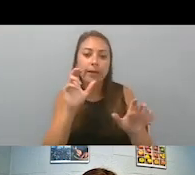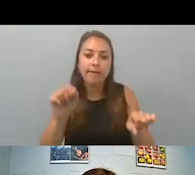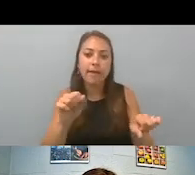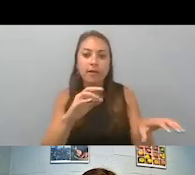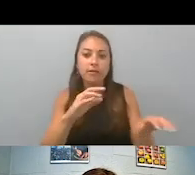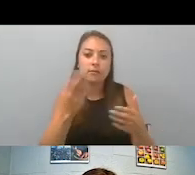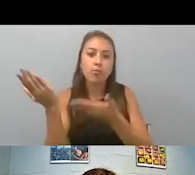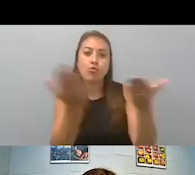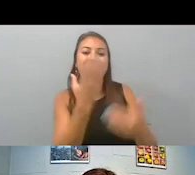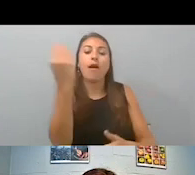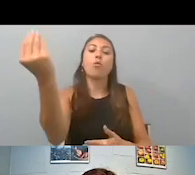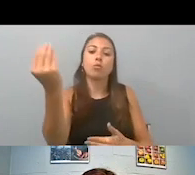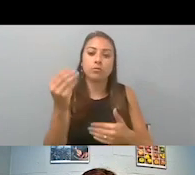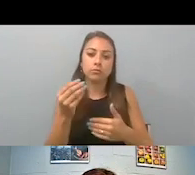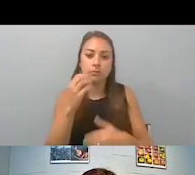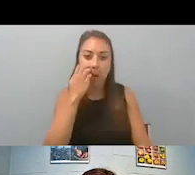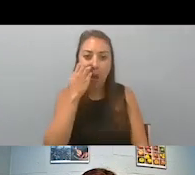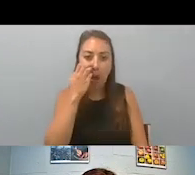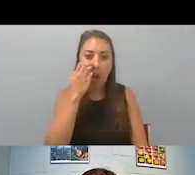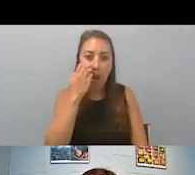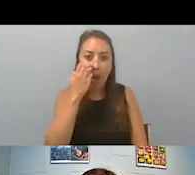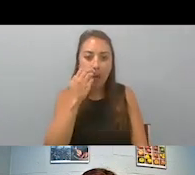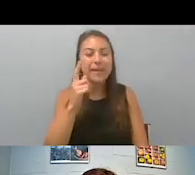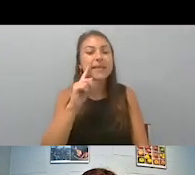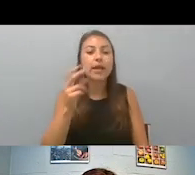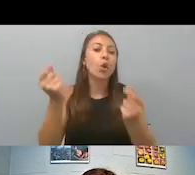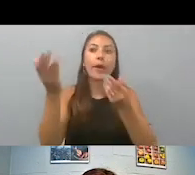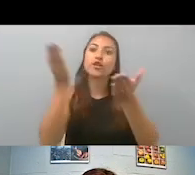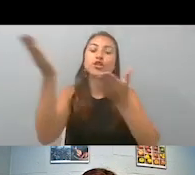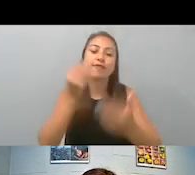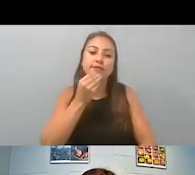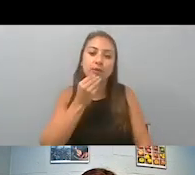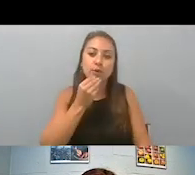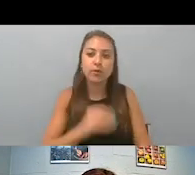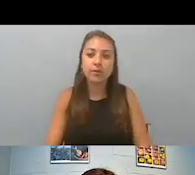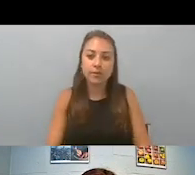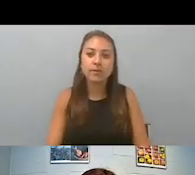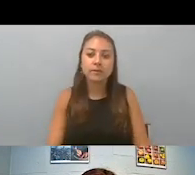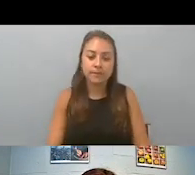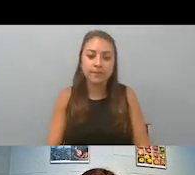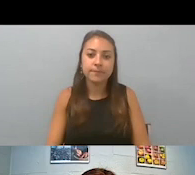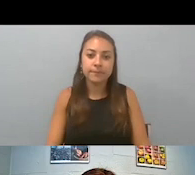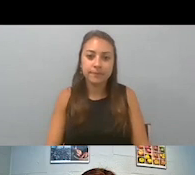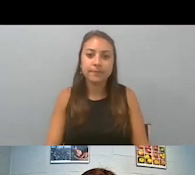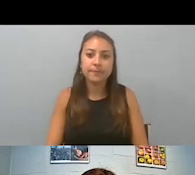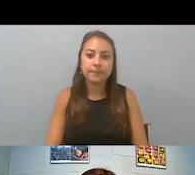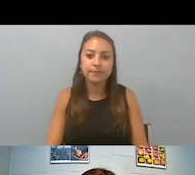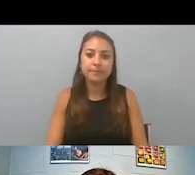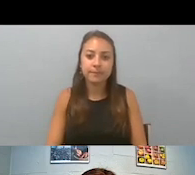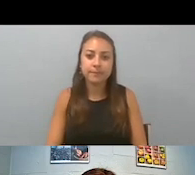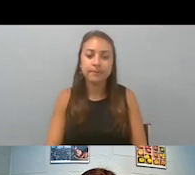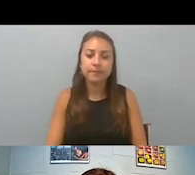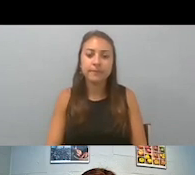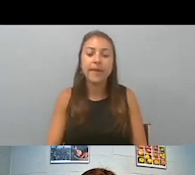bringing their order out with a cashier like they would at a quick service establishment. However, they can just use their card, and they can use their